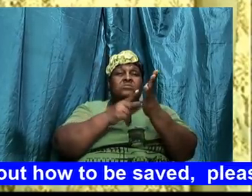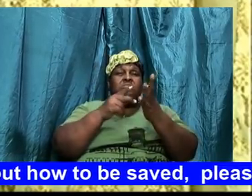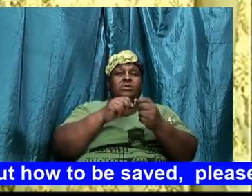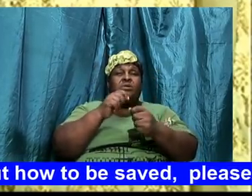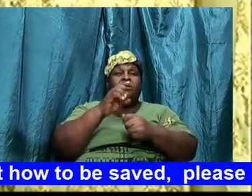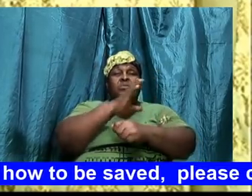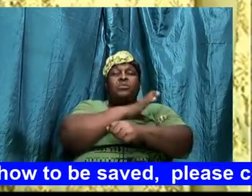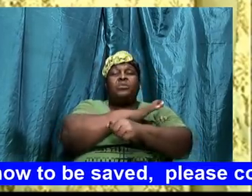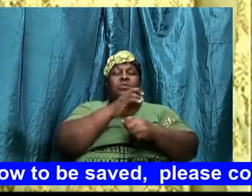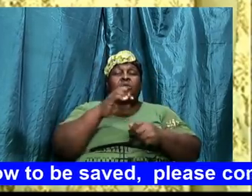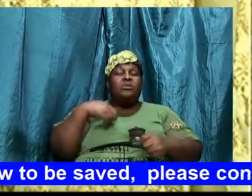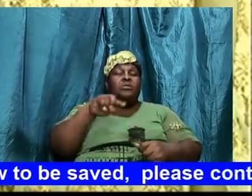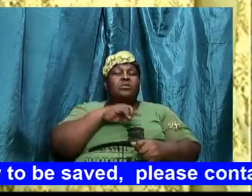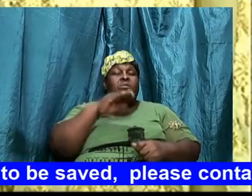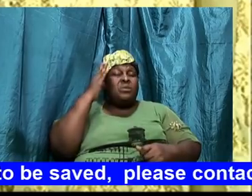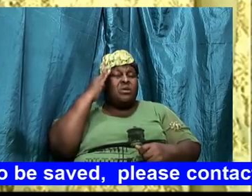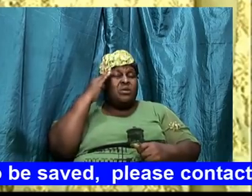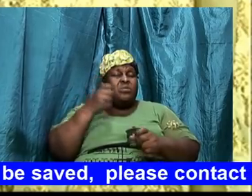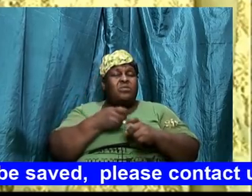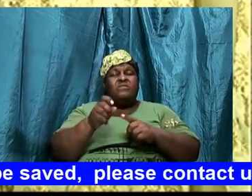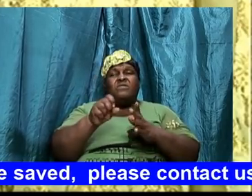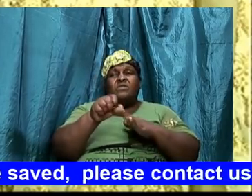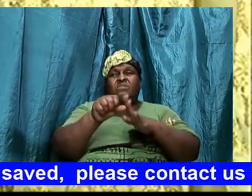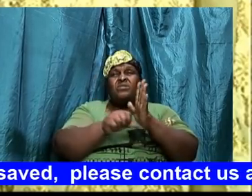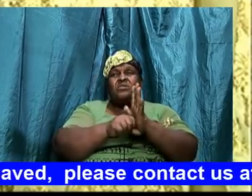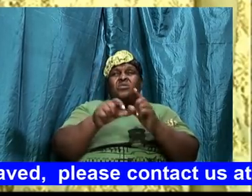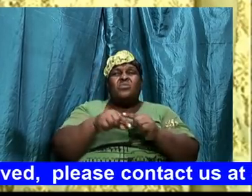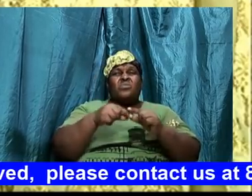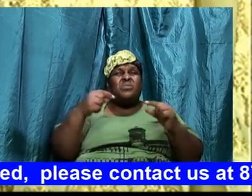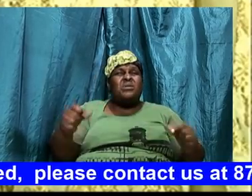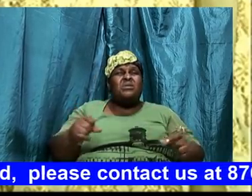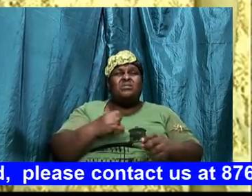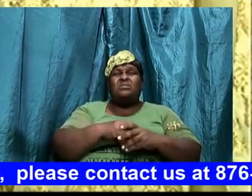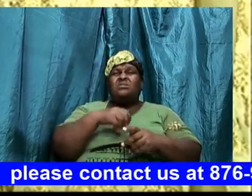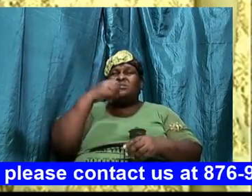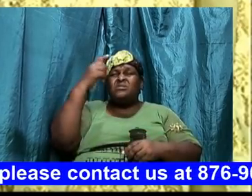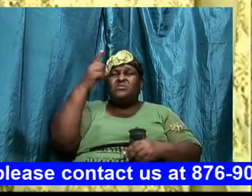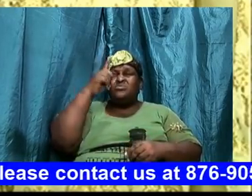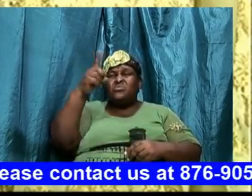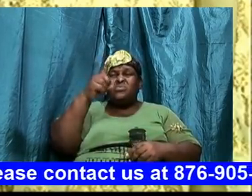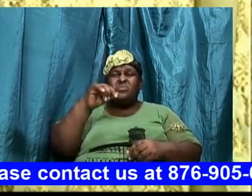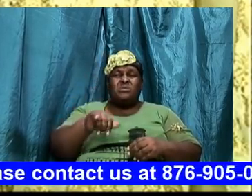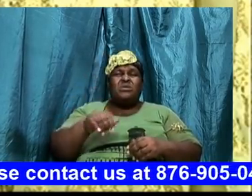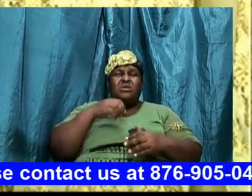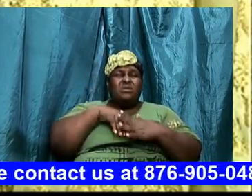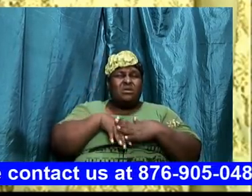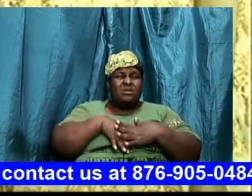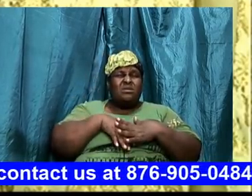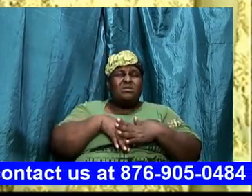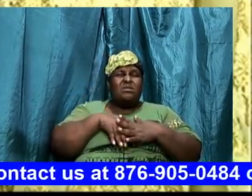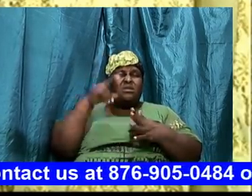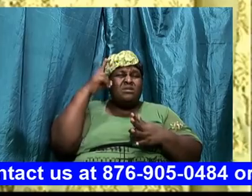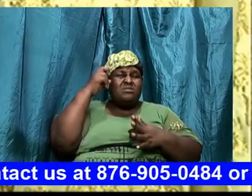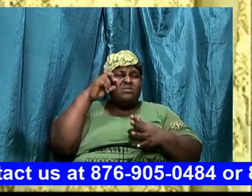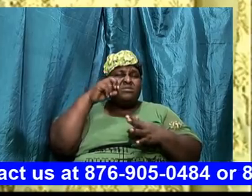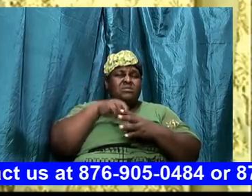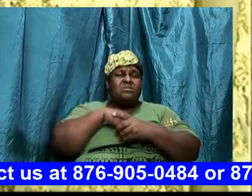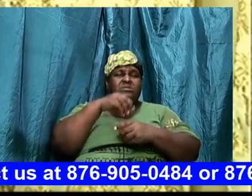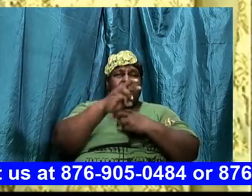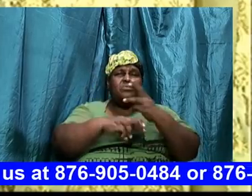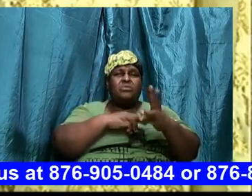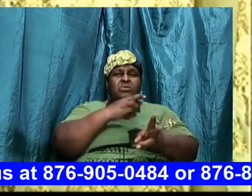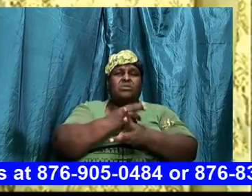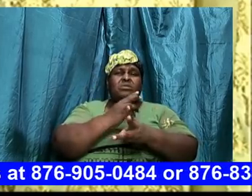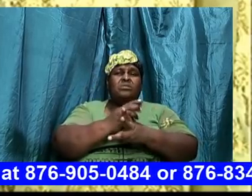powers. But we know, God, from the scriptures that greater is you that is within us than he that is in the world.